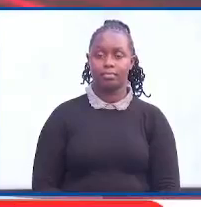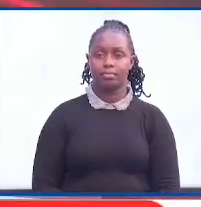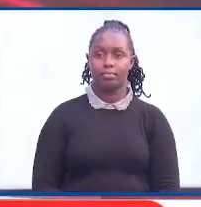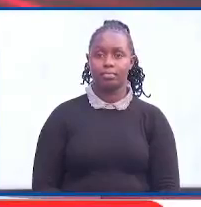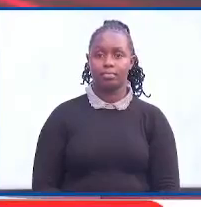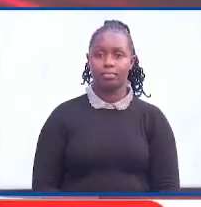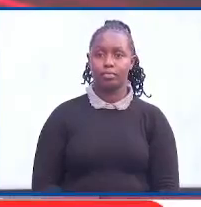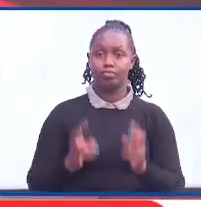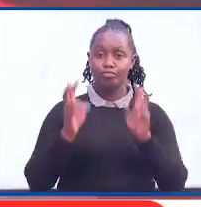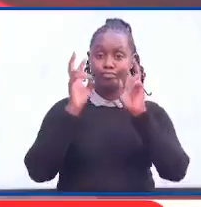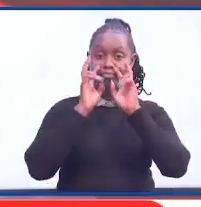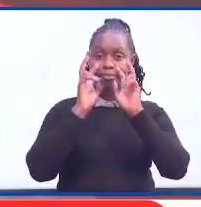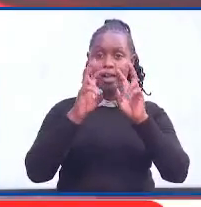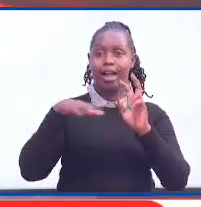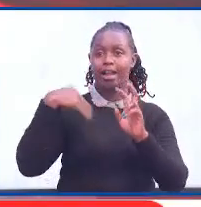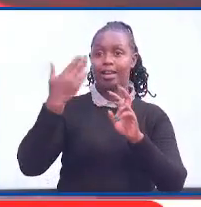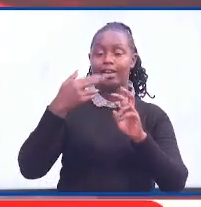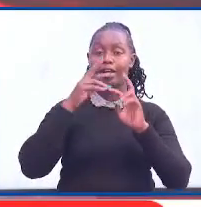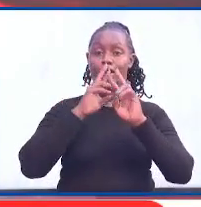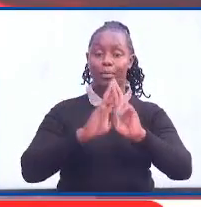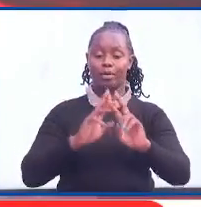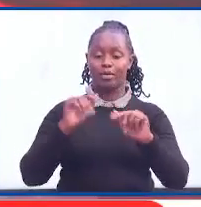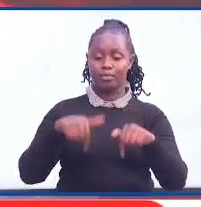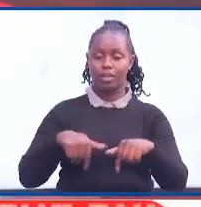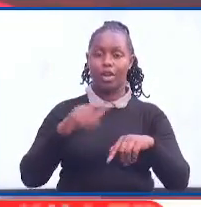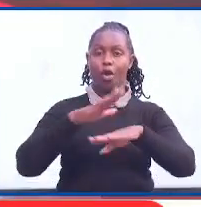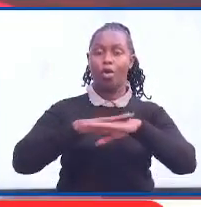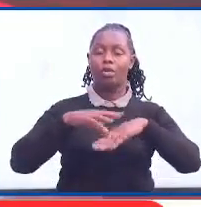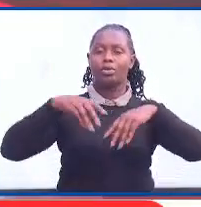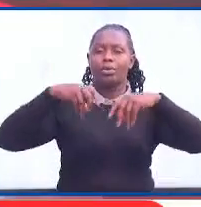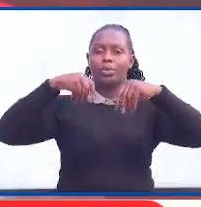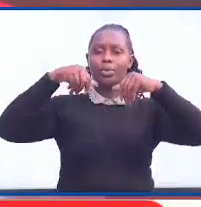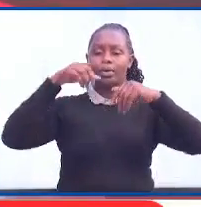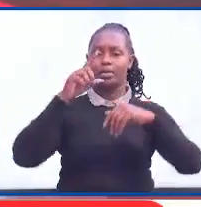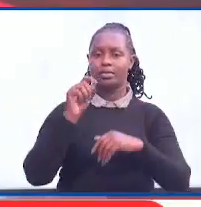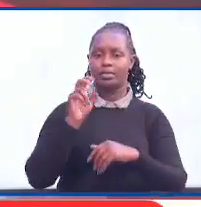You're watching Daily Report right here on your qualified channel, TV 47. Time now.